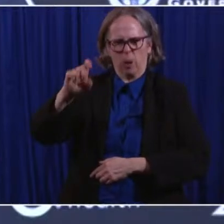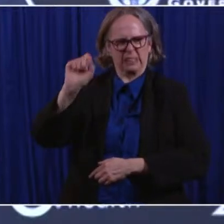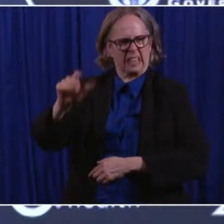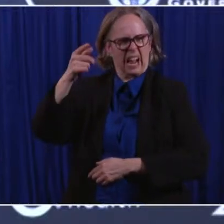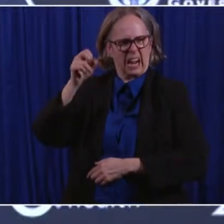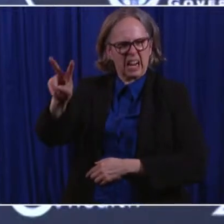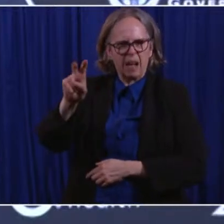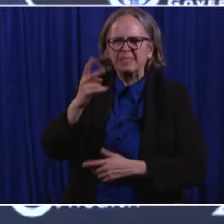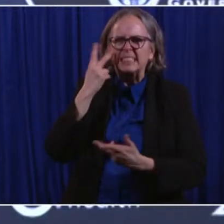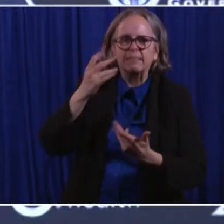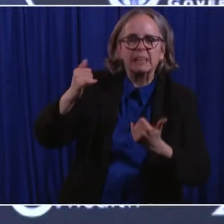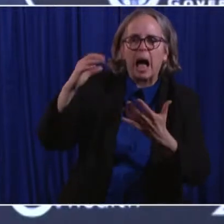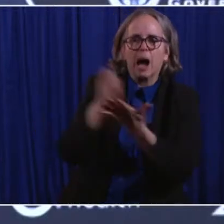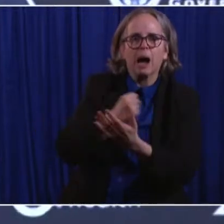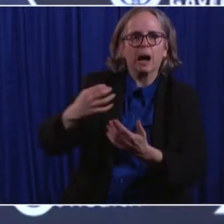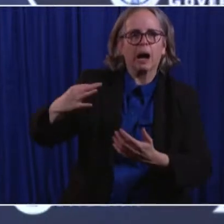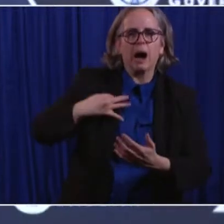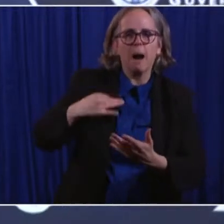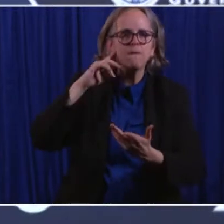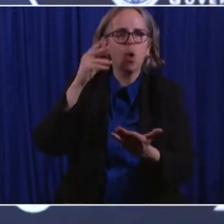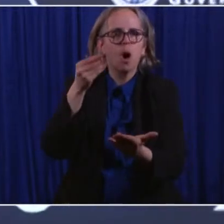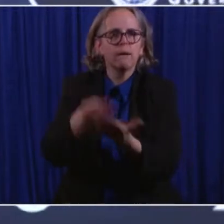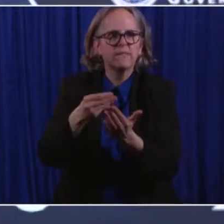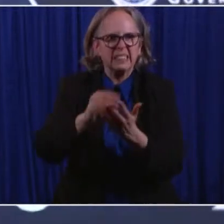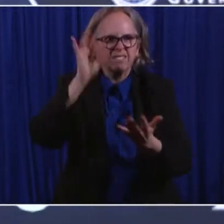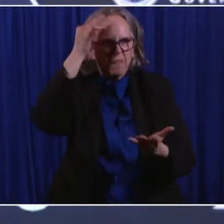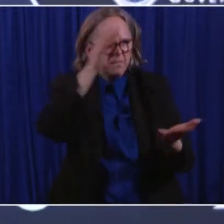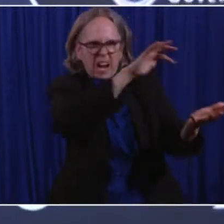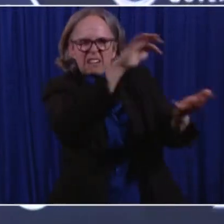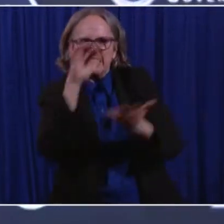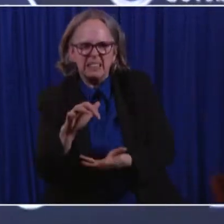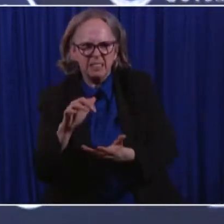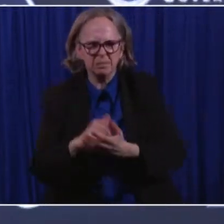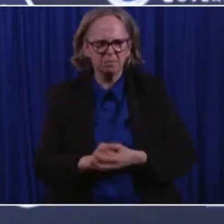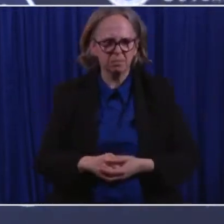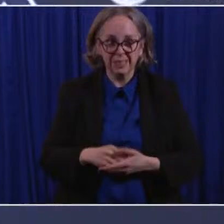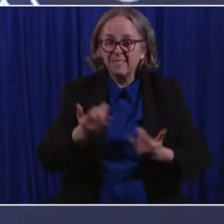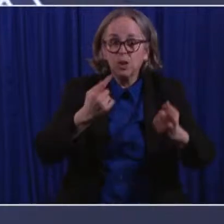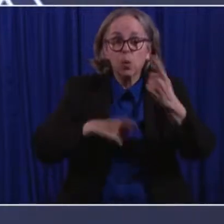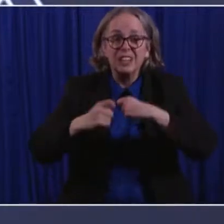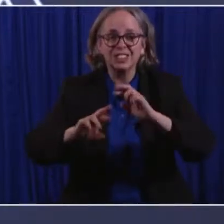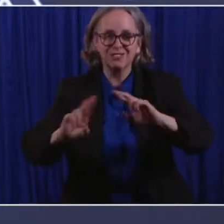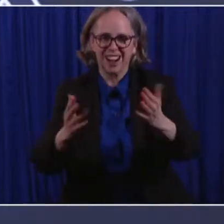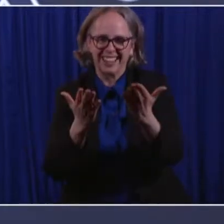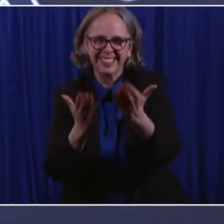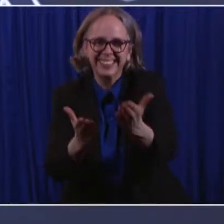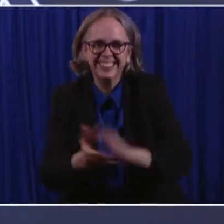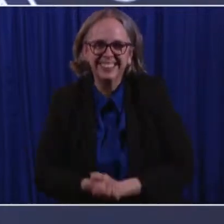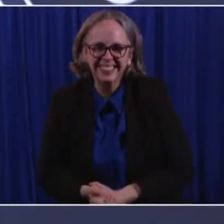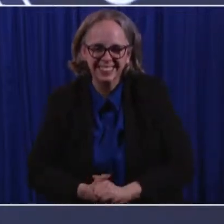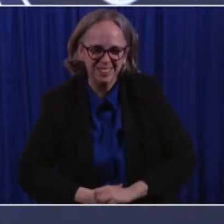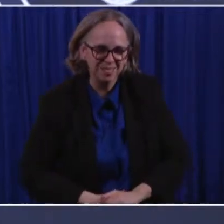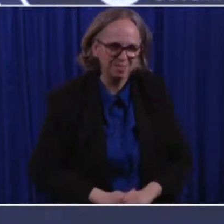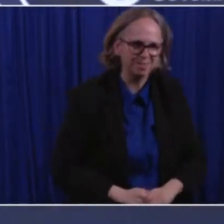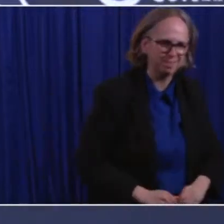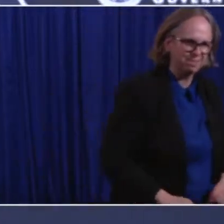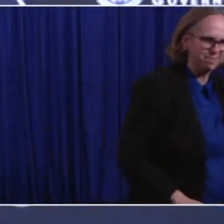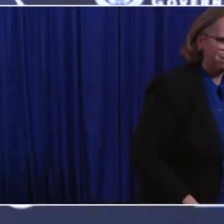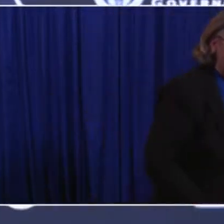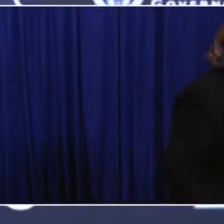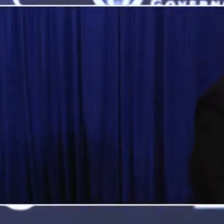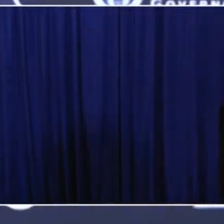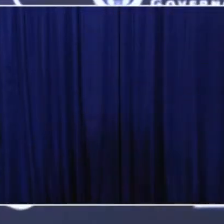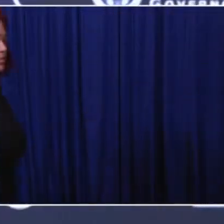bwc.ohio.gov. We're ready for questions. Governor, first question today is from the Cintas Center, and it's Mario Carbone